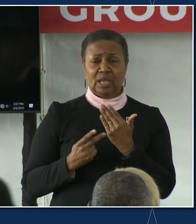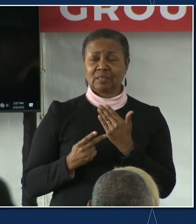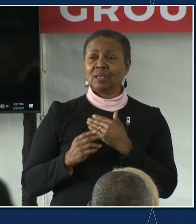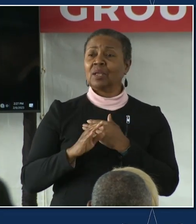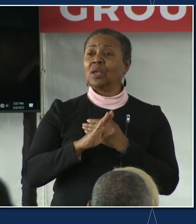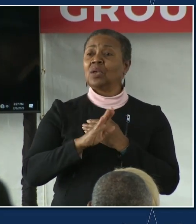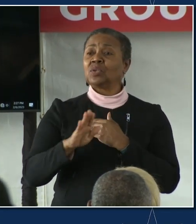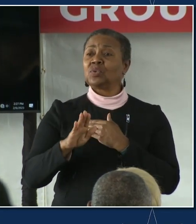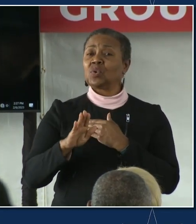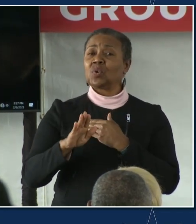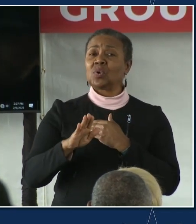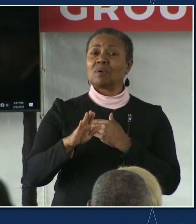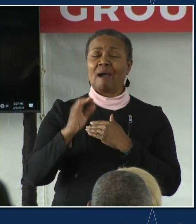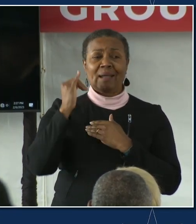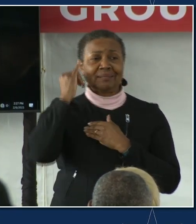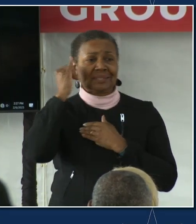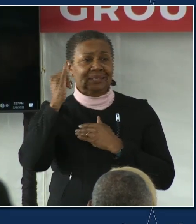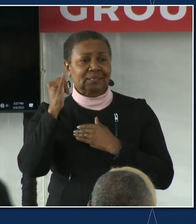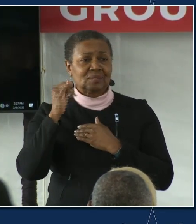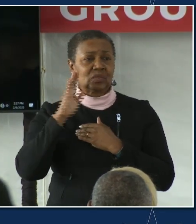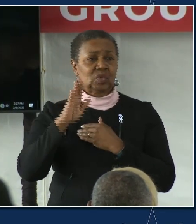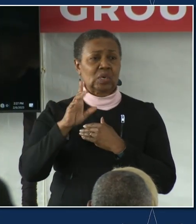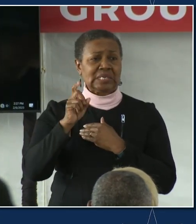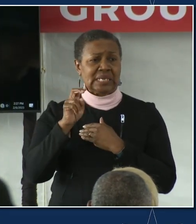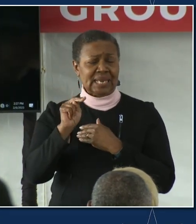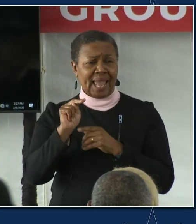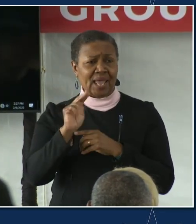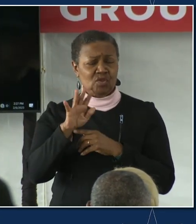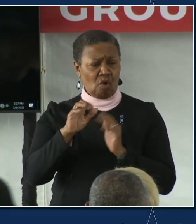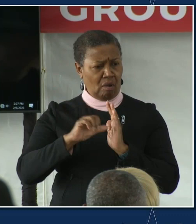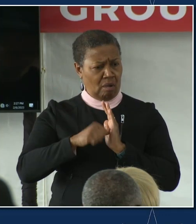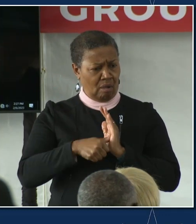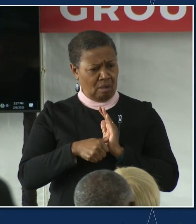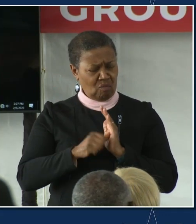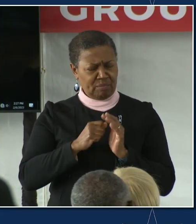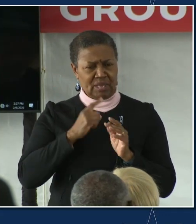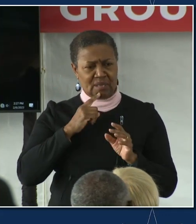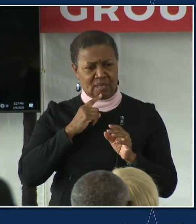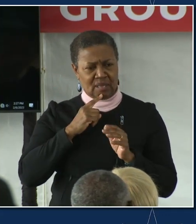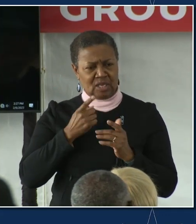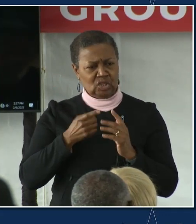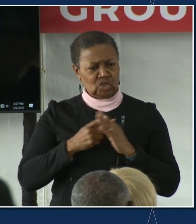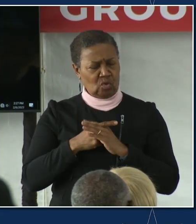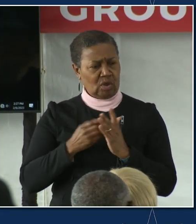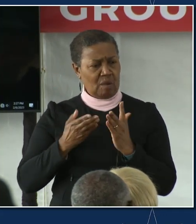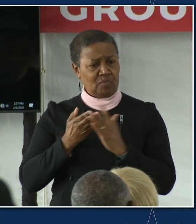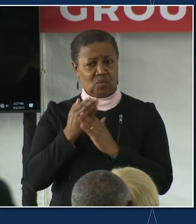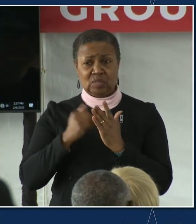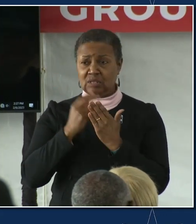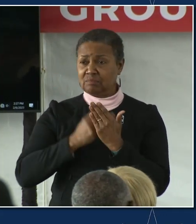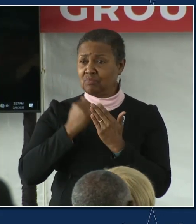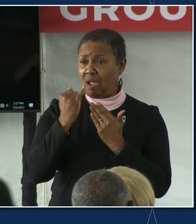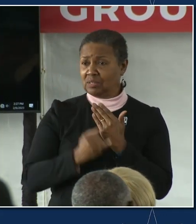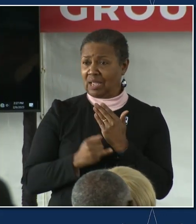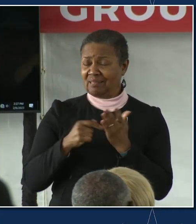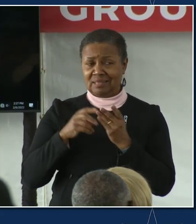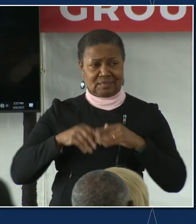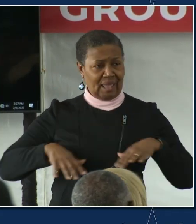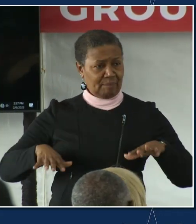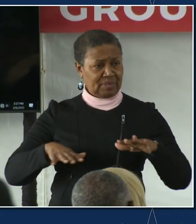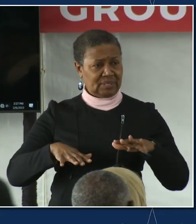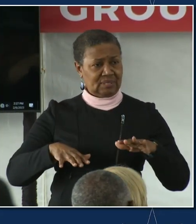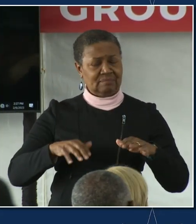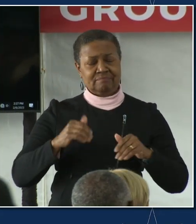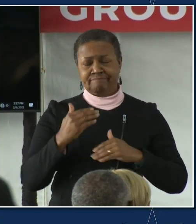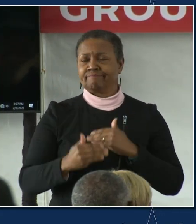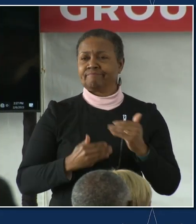Your fingerprints, your ideas, your DNA are going to be streaming through this project, this campus, every